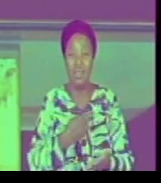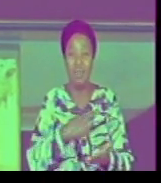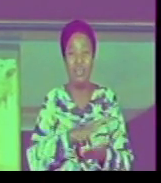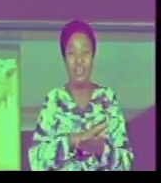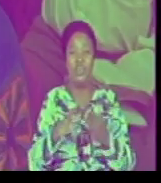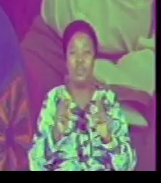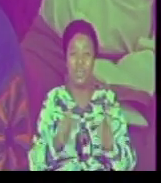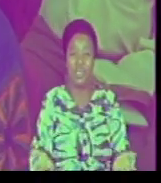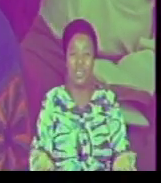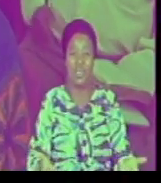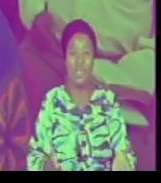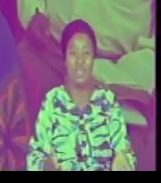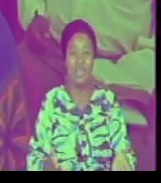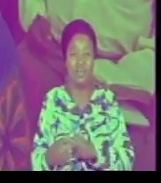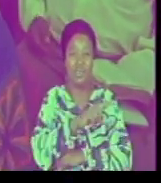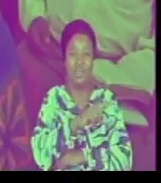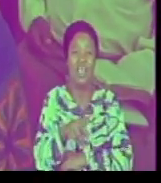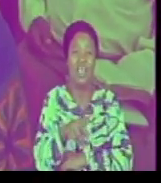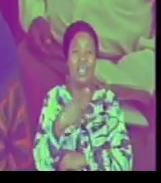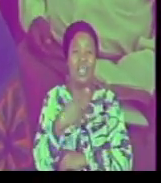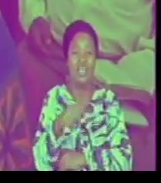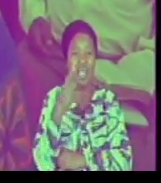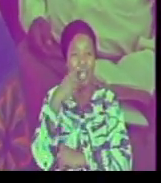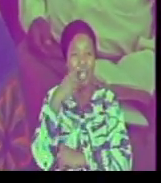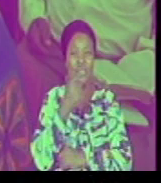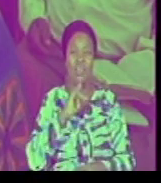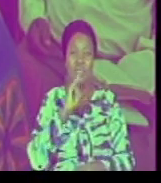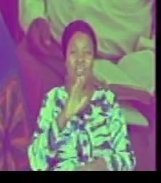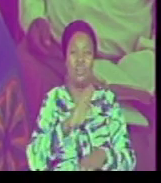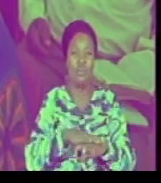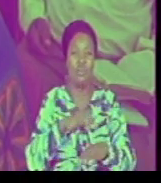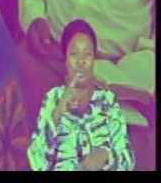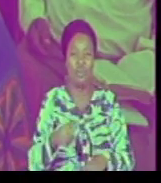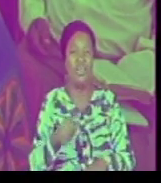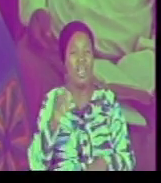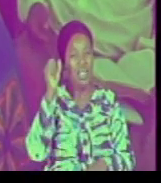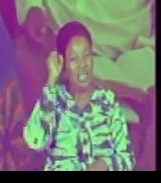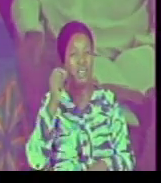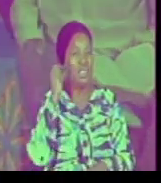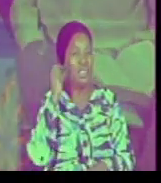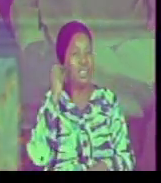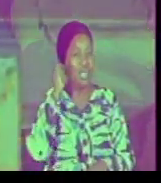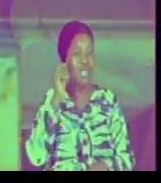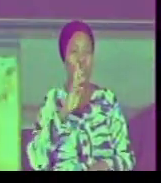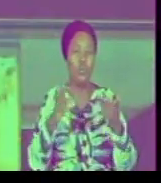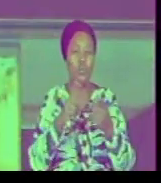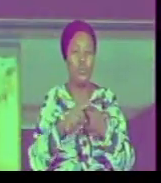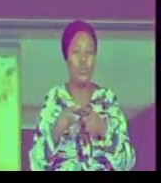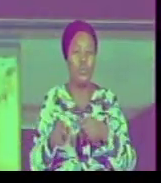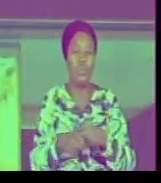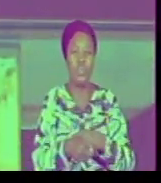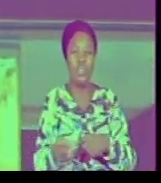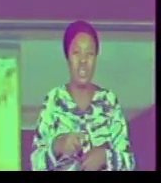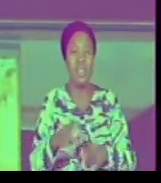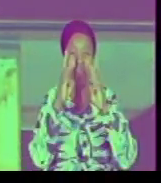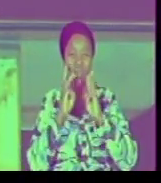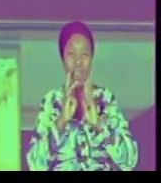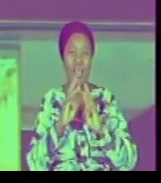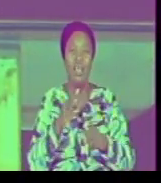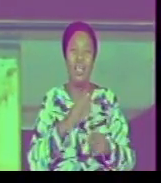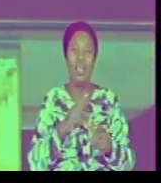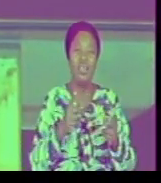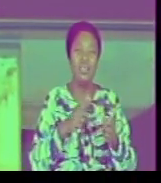upon you. His ears are open to their cry. The face of the Lord is against